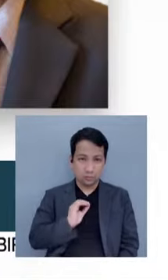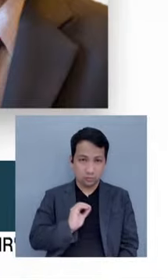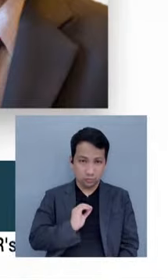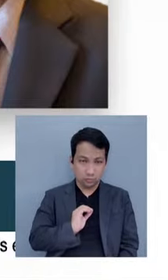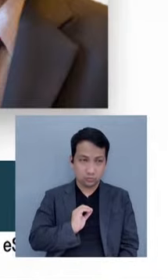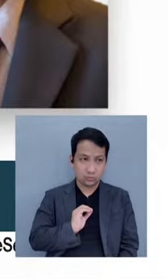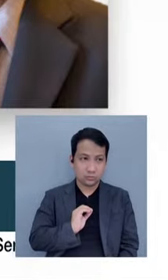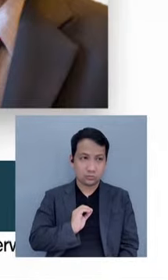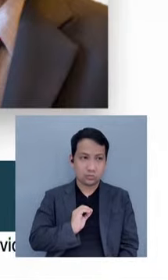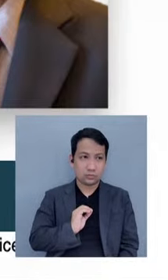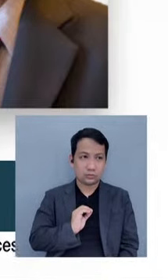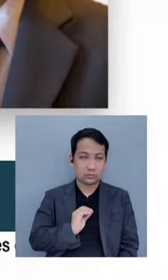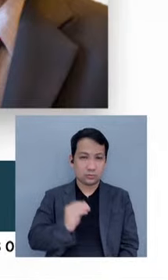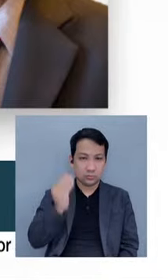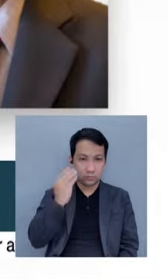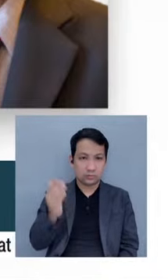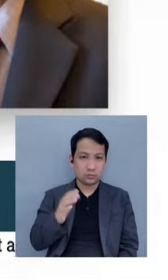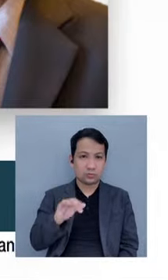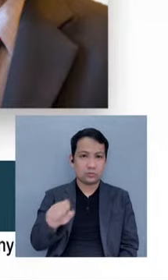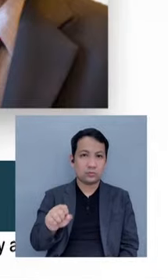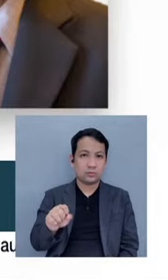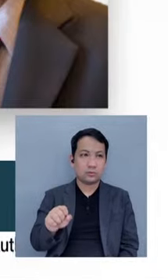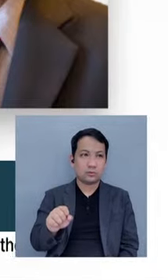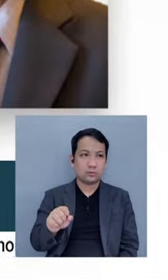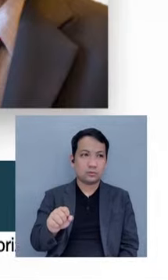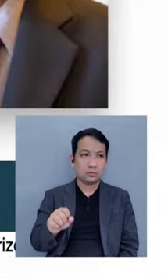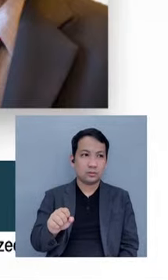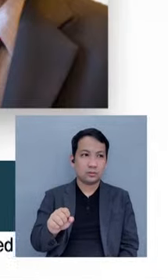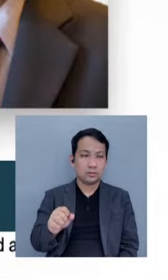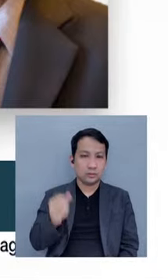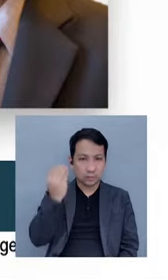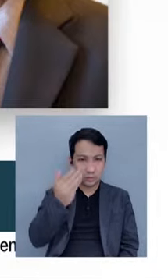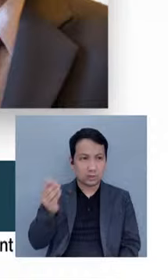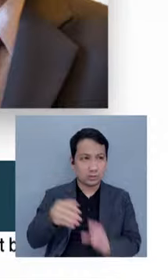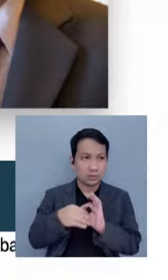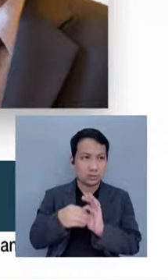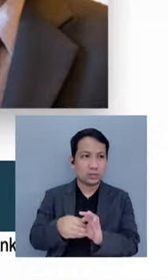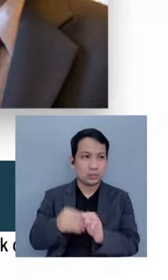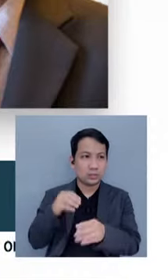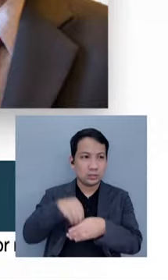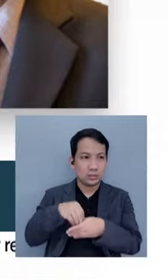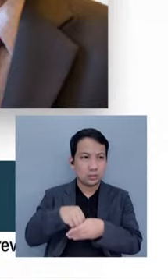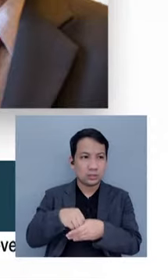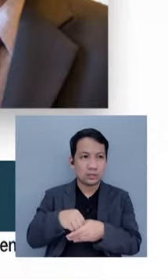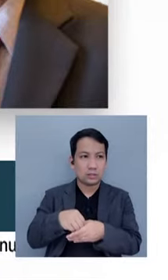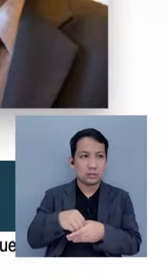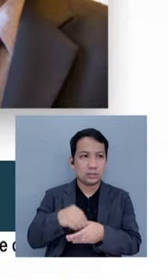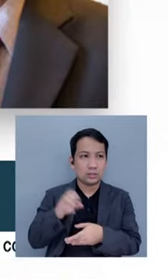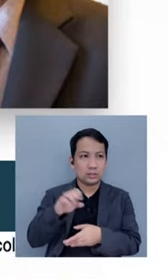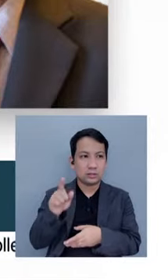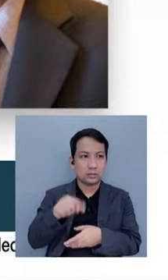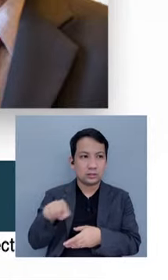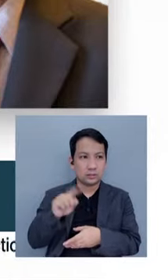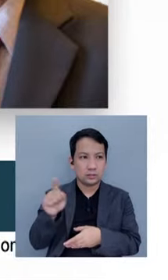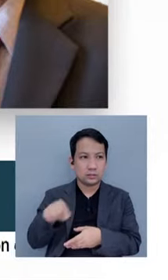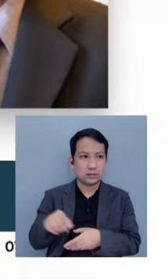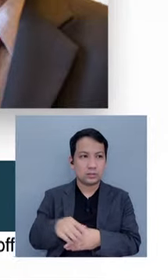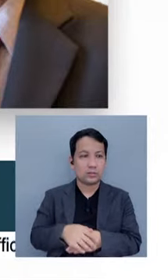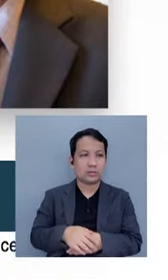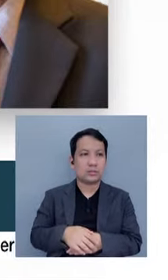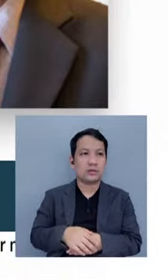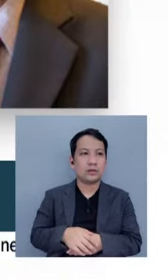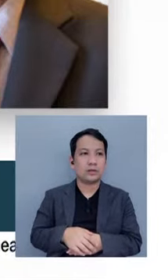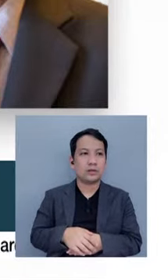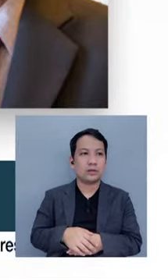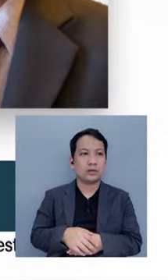of exploiting the natural resources, no? That's within our exclusive economic zone. Pero binaliwala niya yung